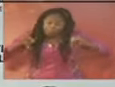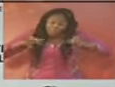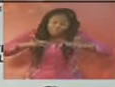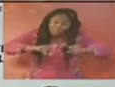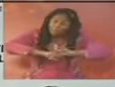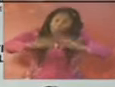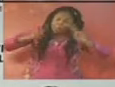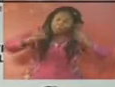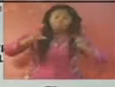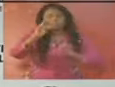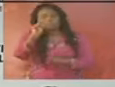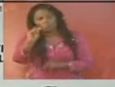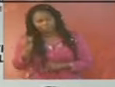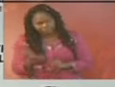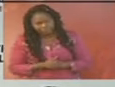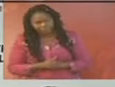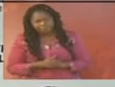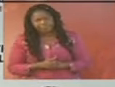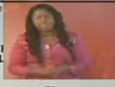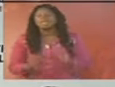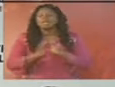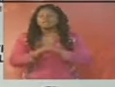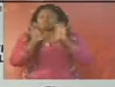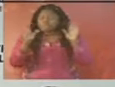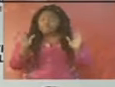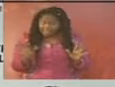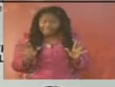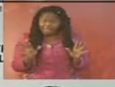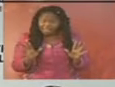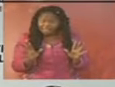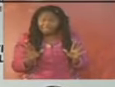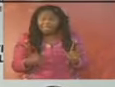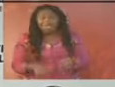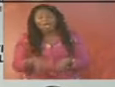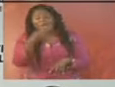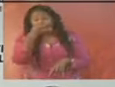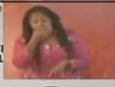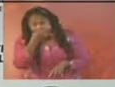flu vaccine does not protect you against COVID.